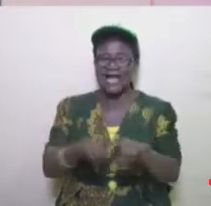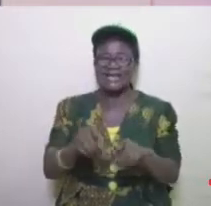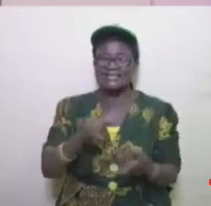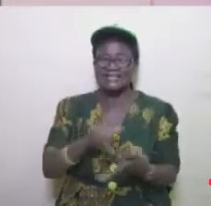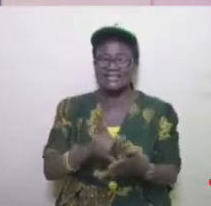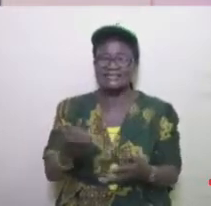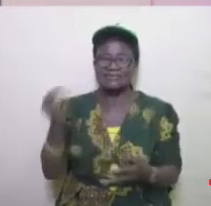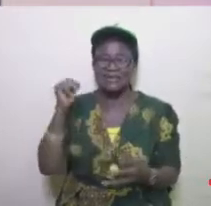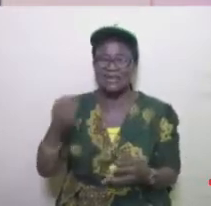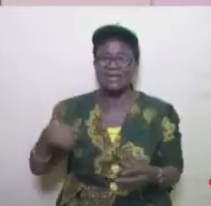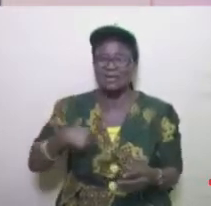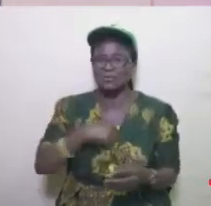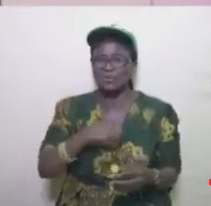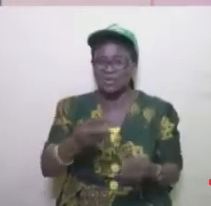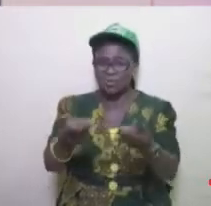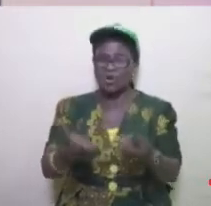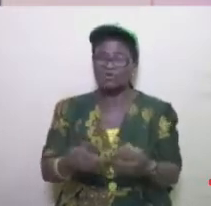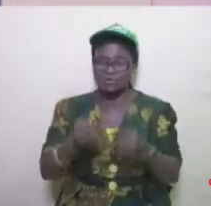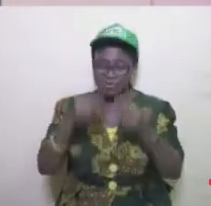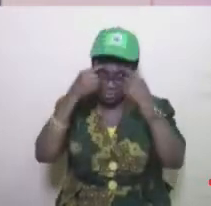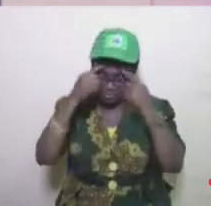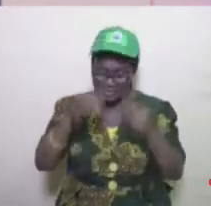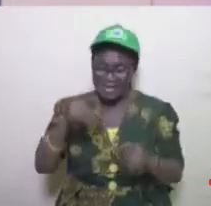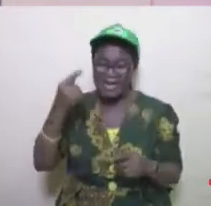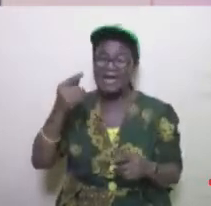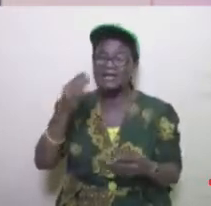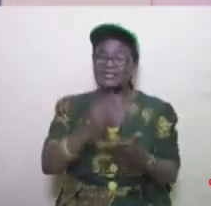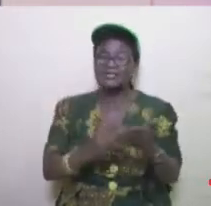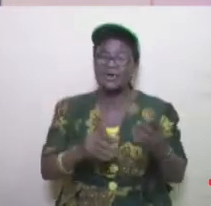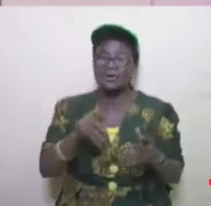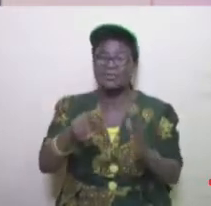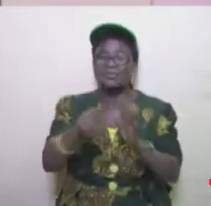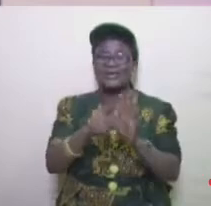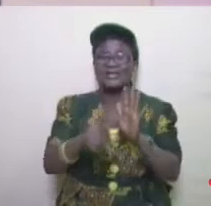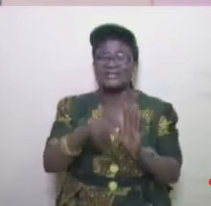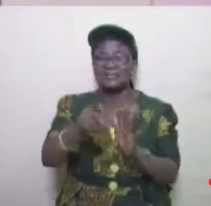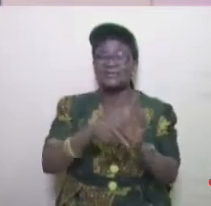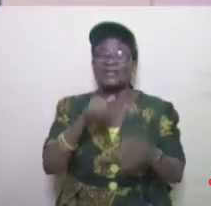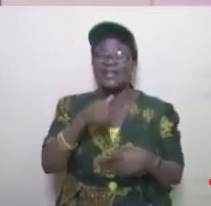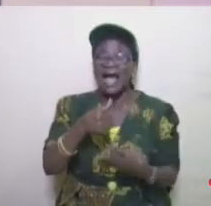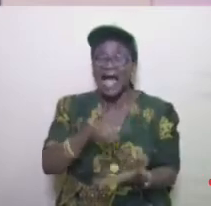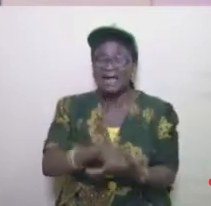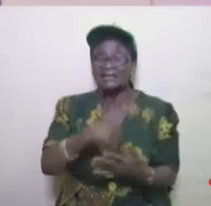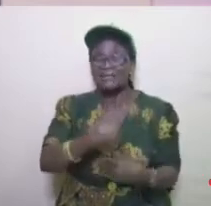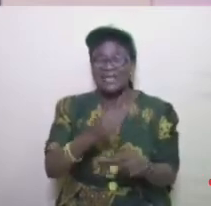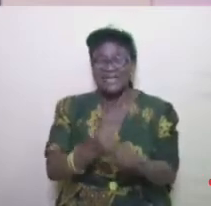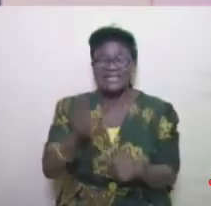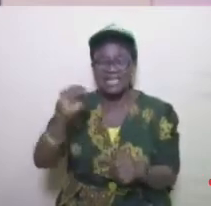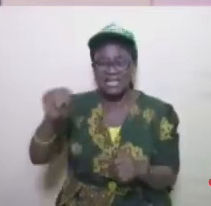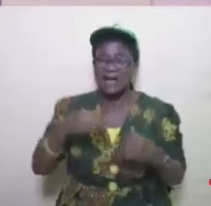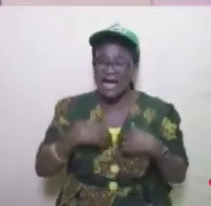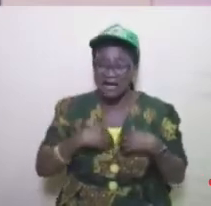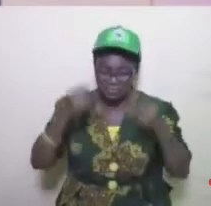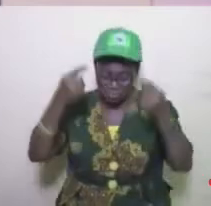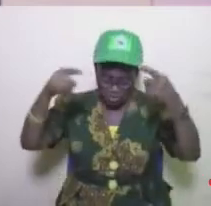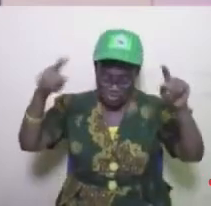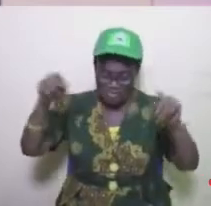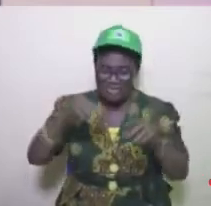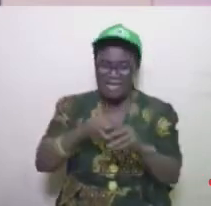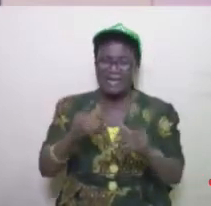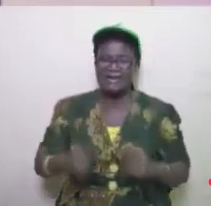some principles that made him an outstanding success in life. And like you know,